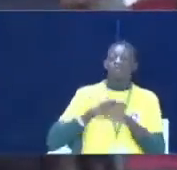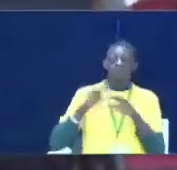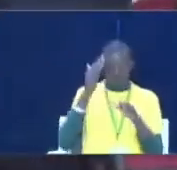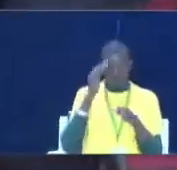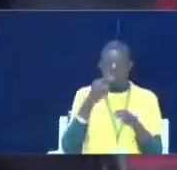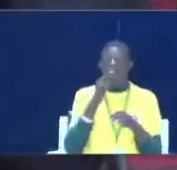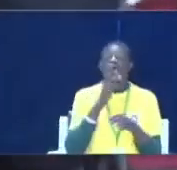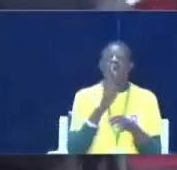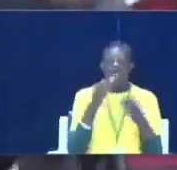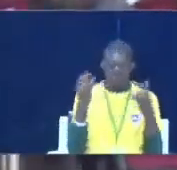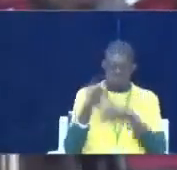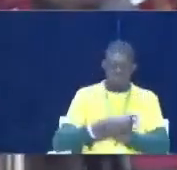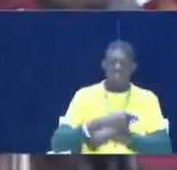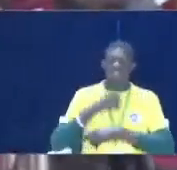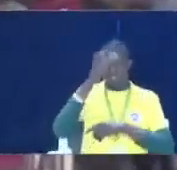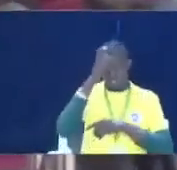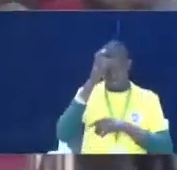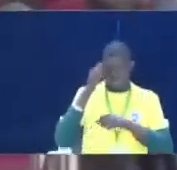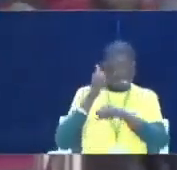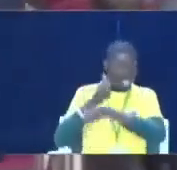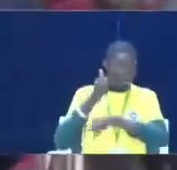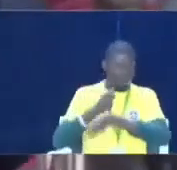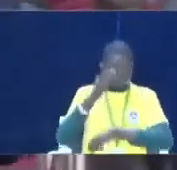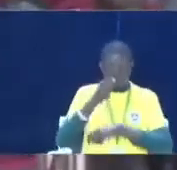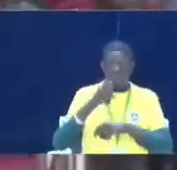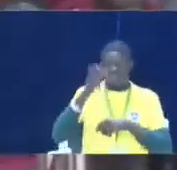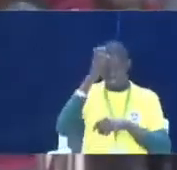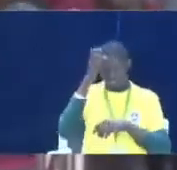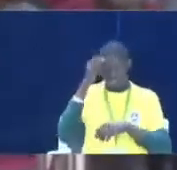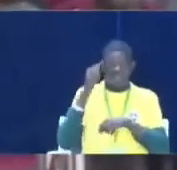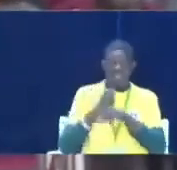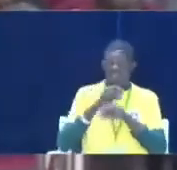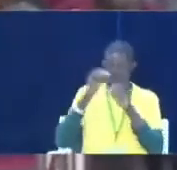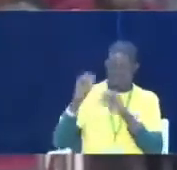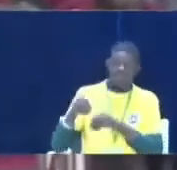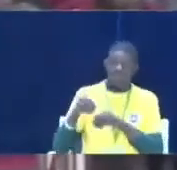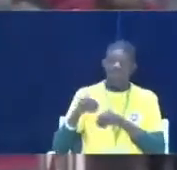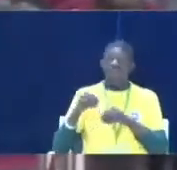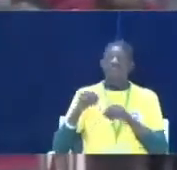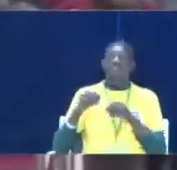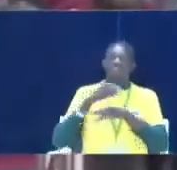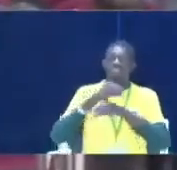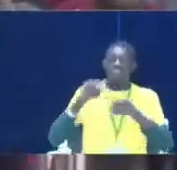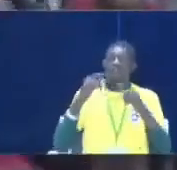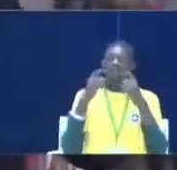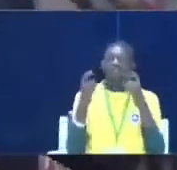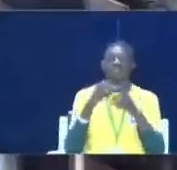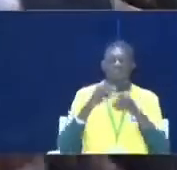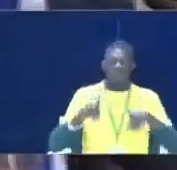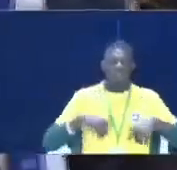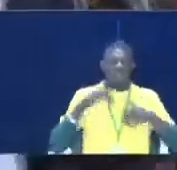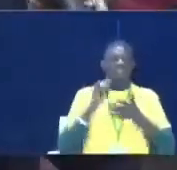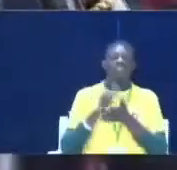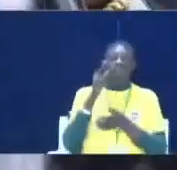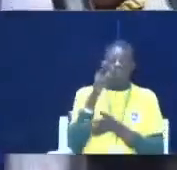today. The devil has accused you. The devil has planted seeds of sin in your life that